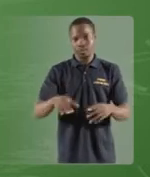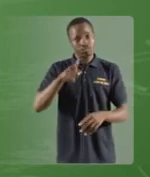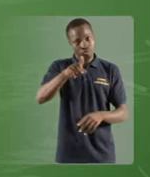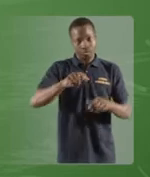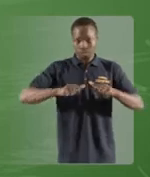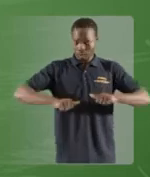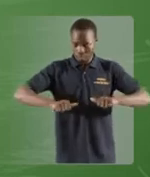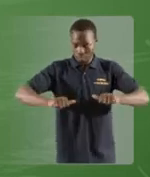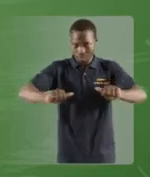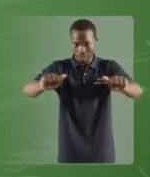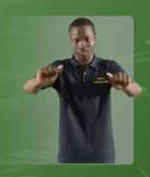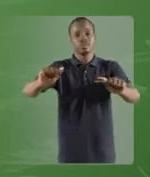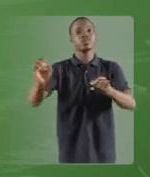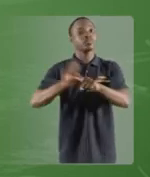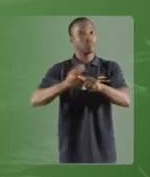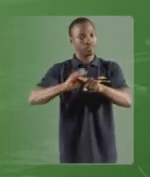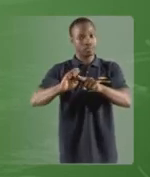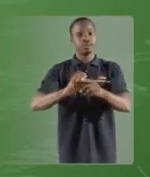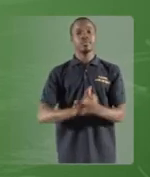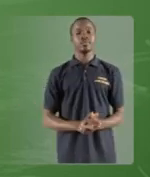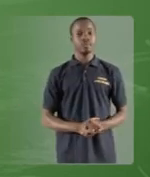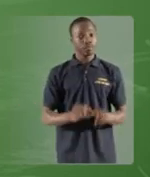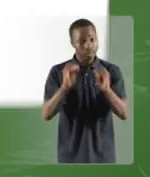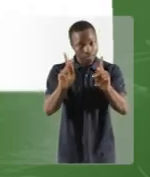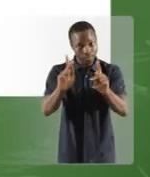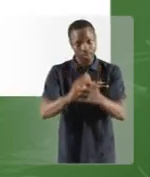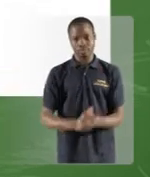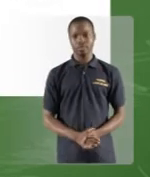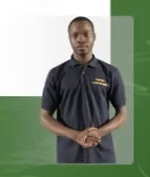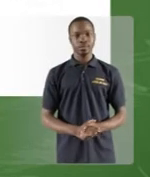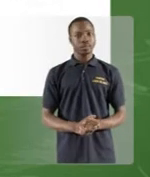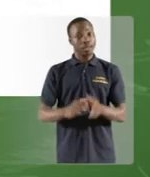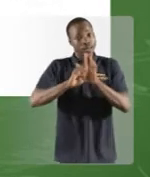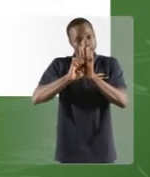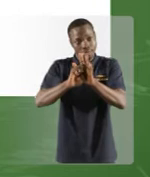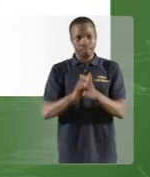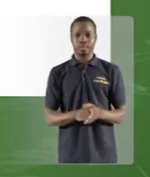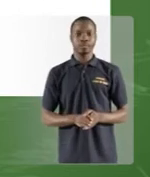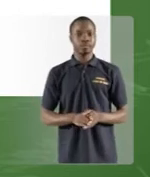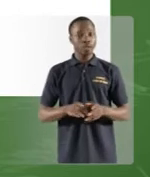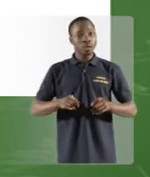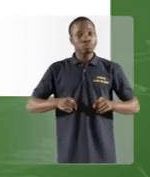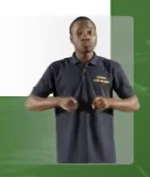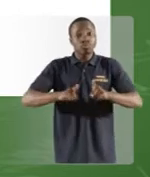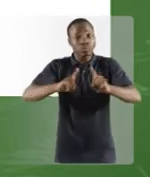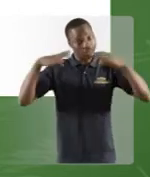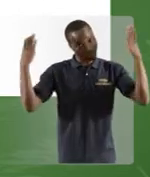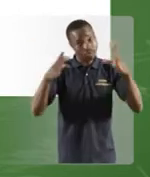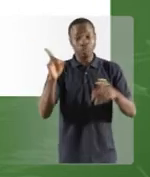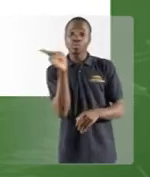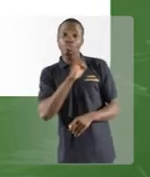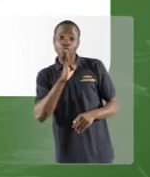and you find the words. All right? Example, a show during which new